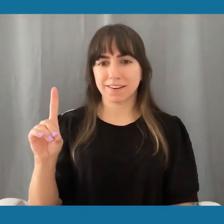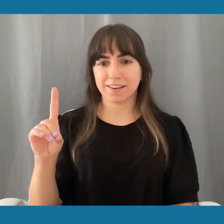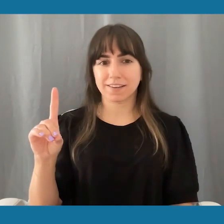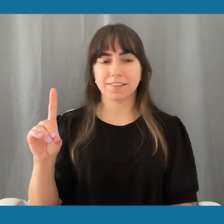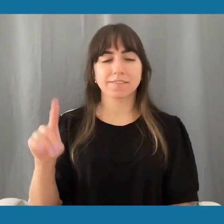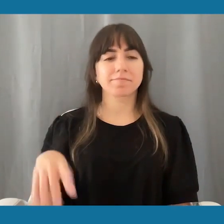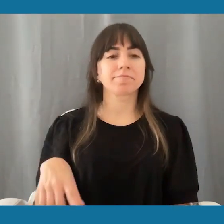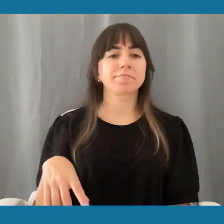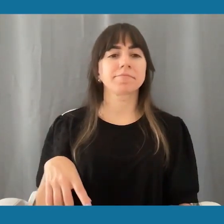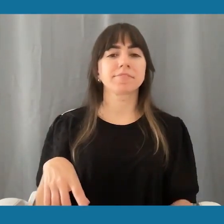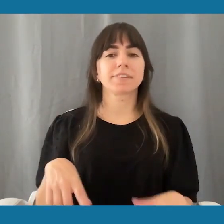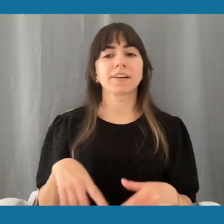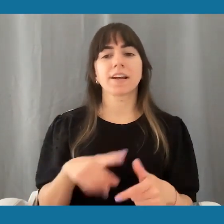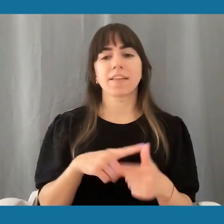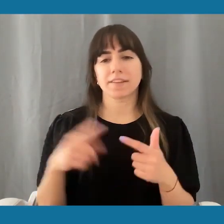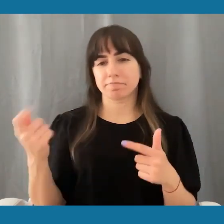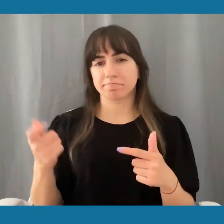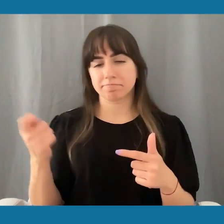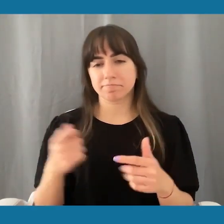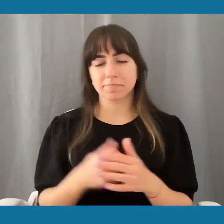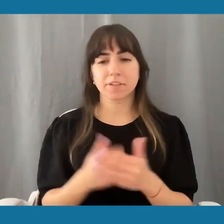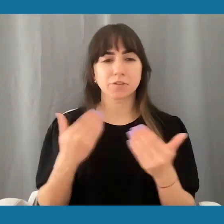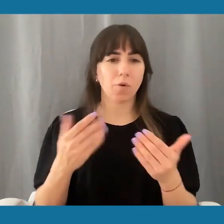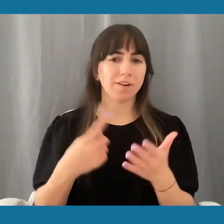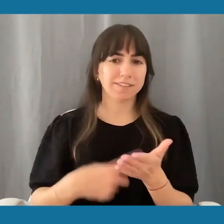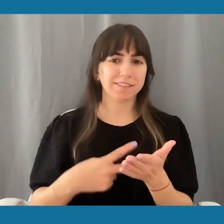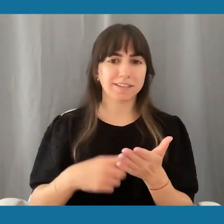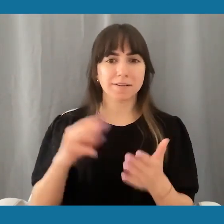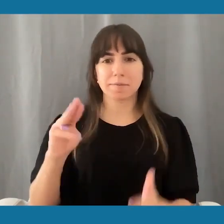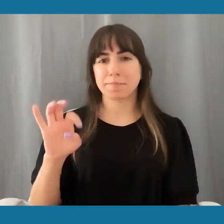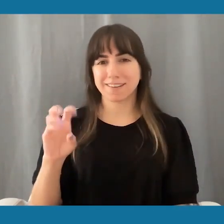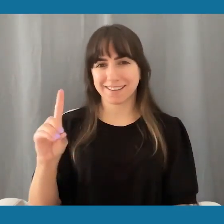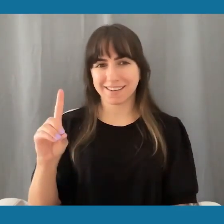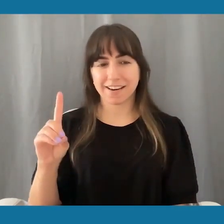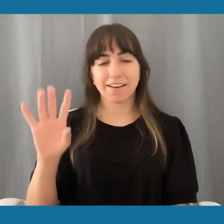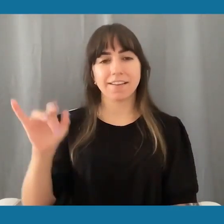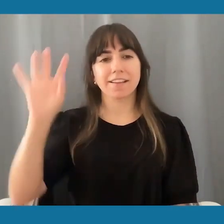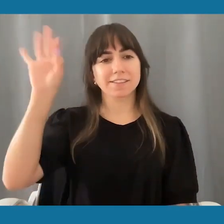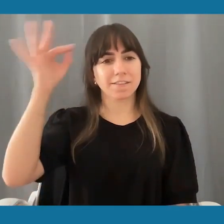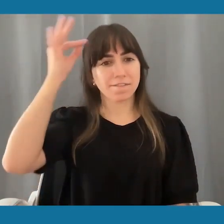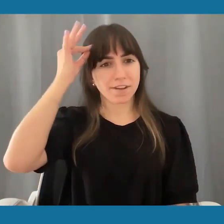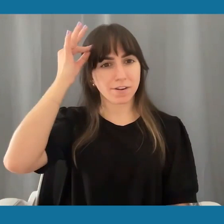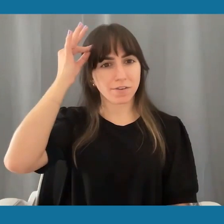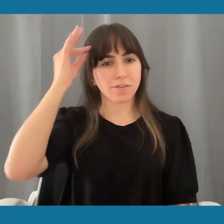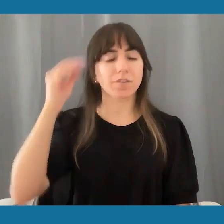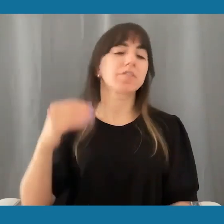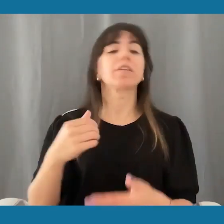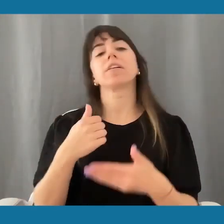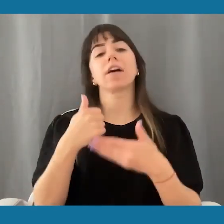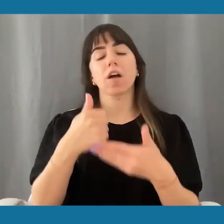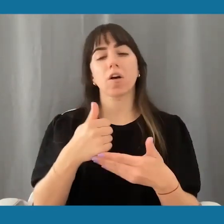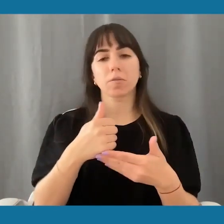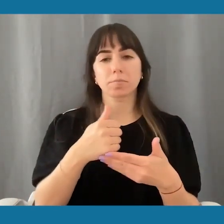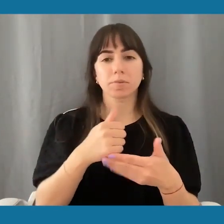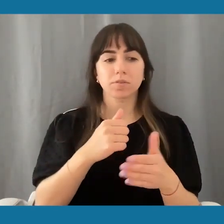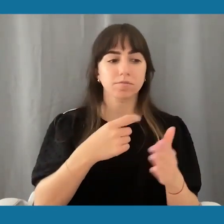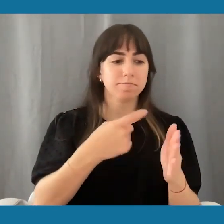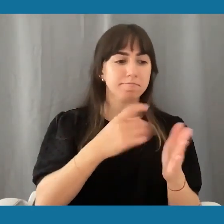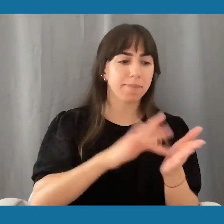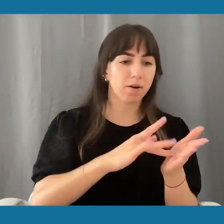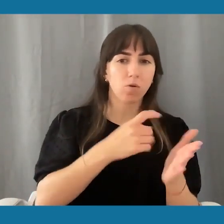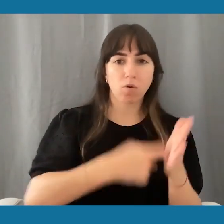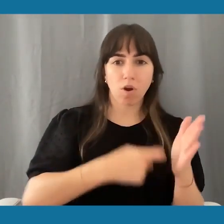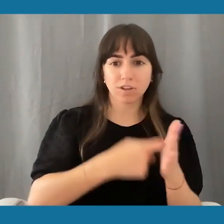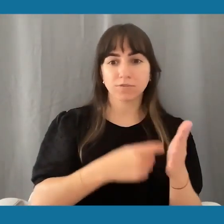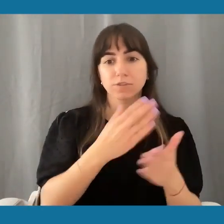first. Medicaid is a federal and state program that helps pay medical costs for some individuals with limited incomes,